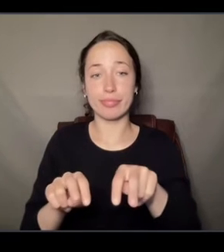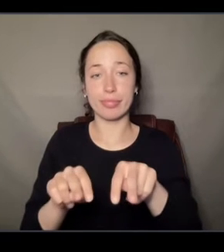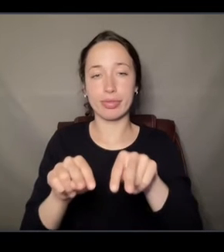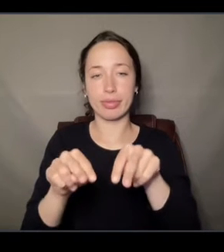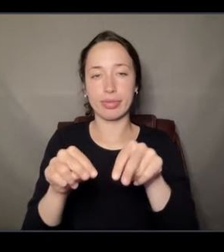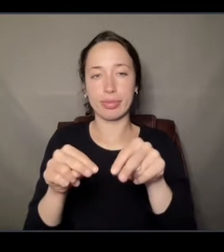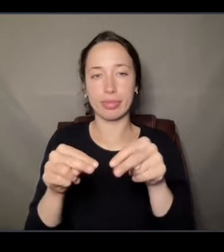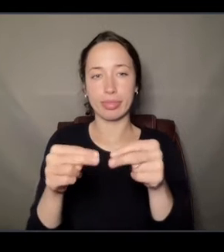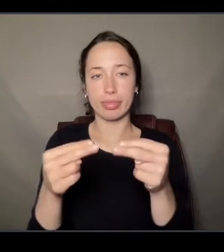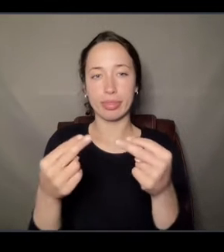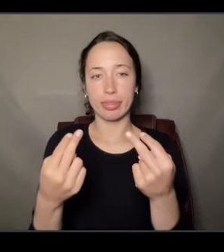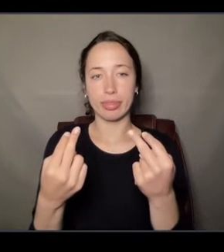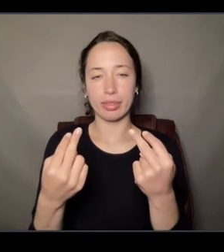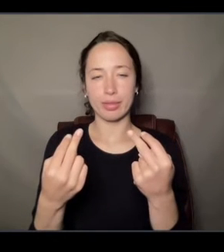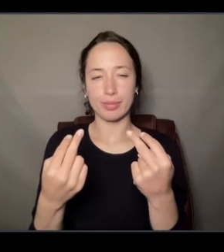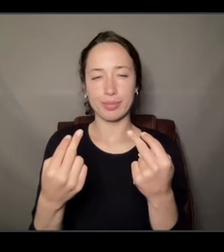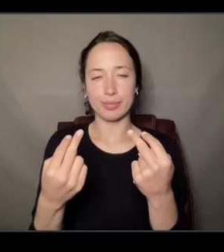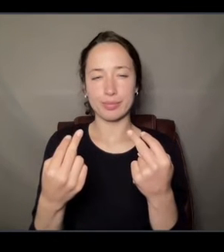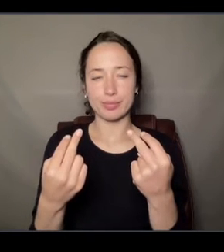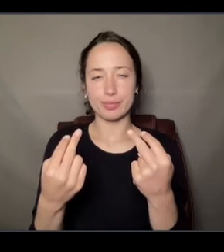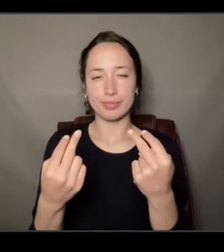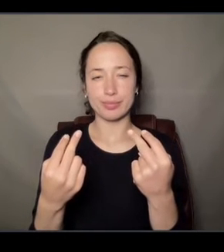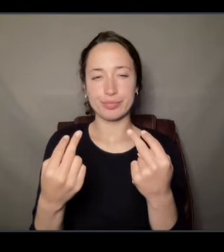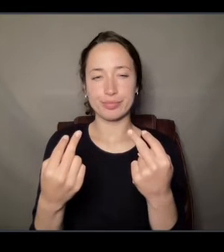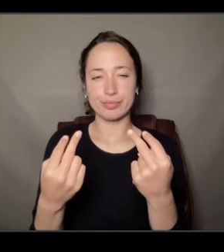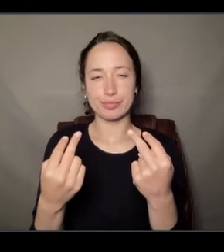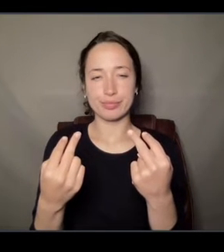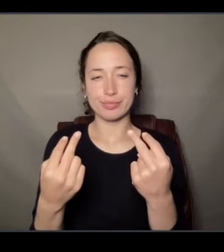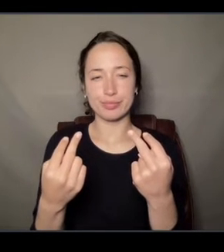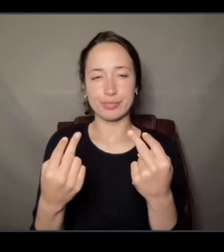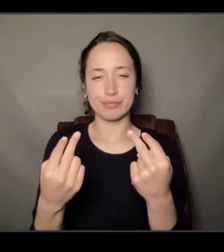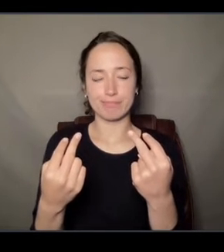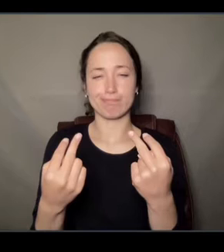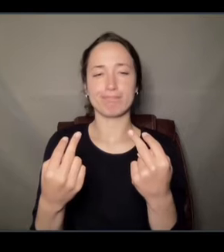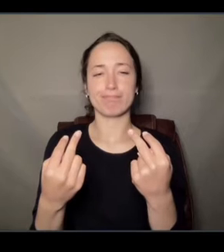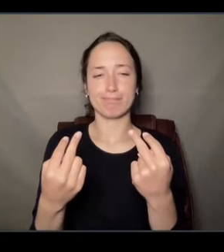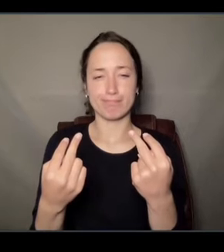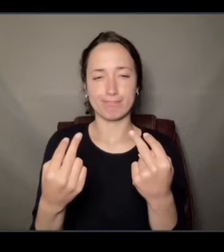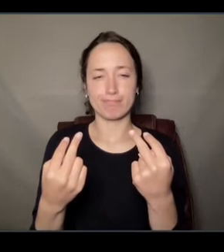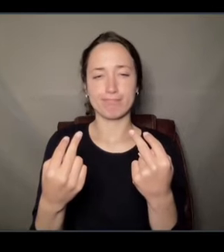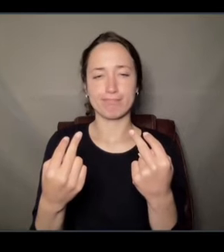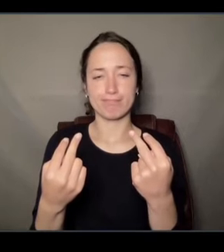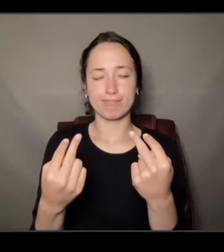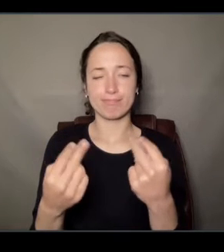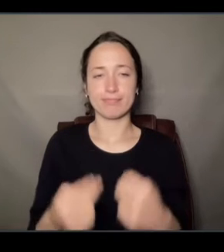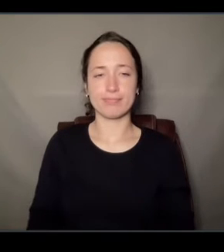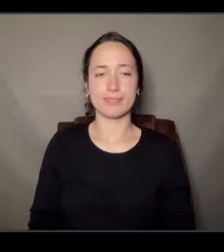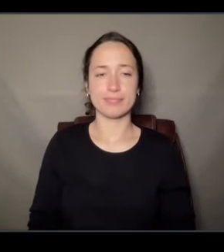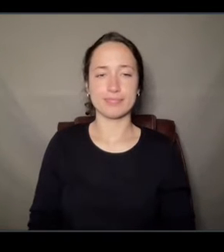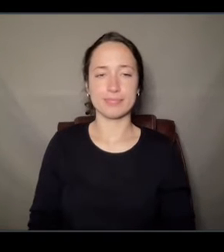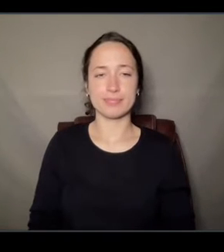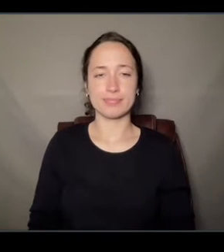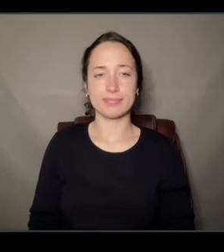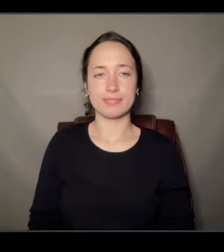turn around in the pew to stare at us, then pull back the corners of their eyes.